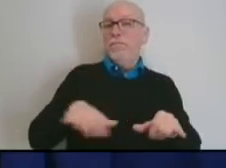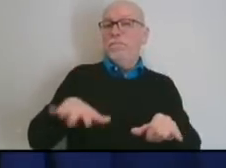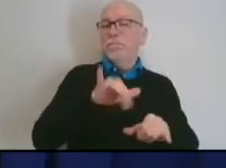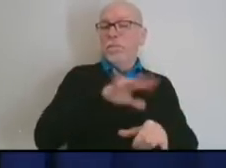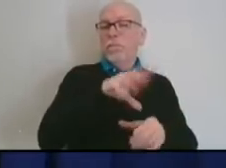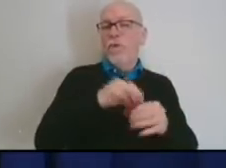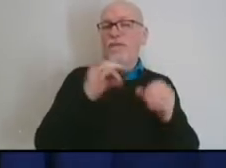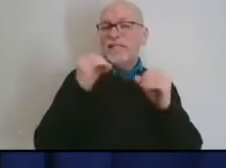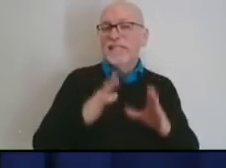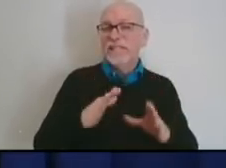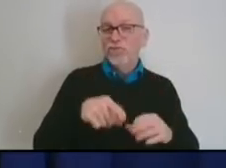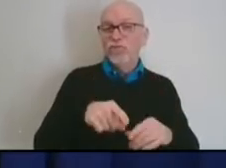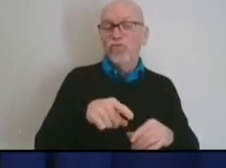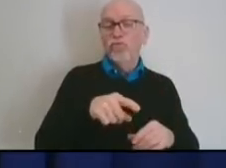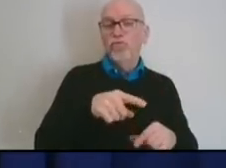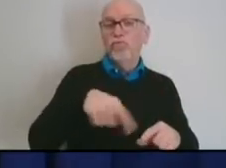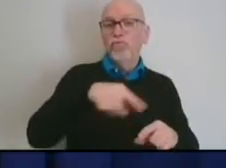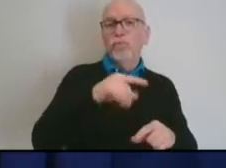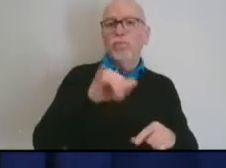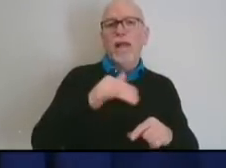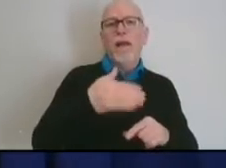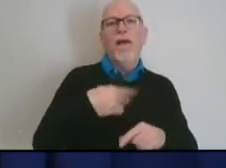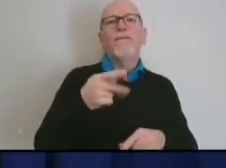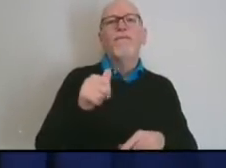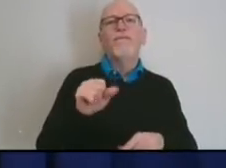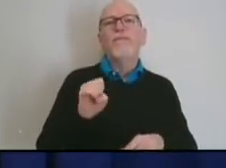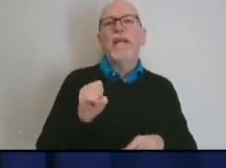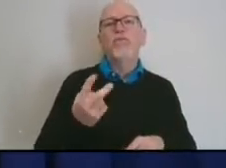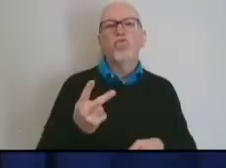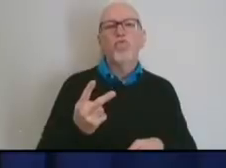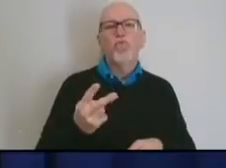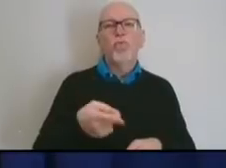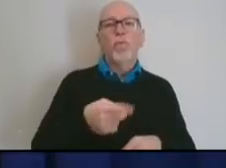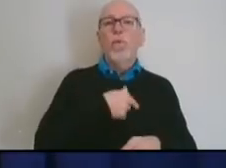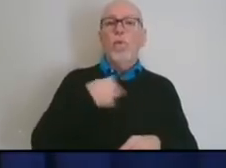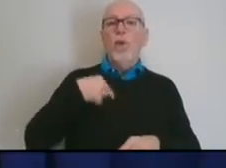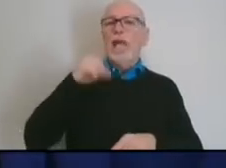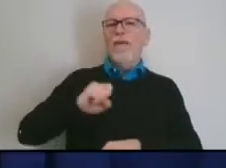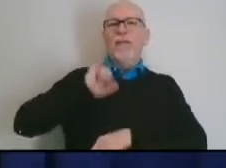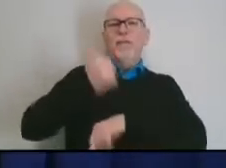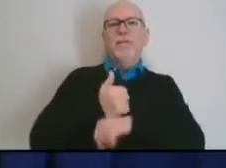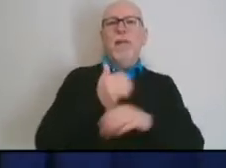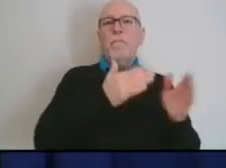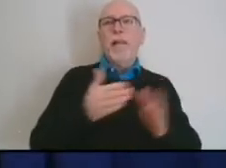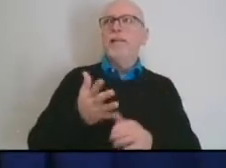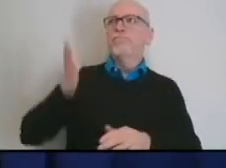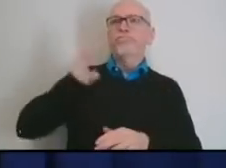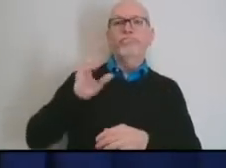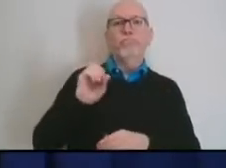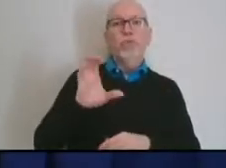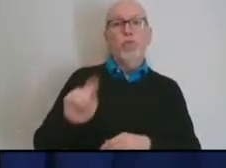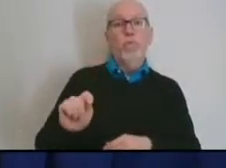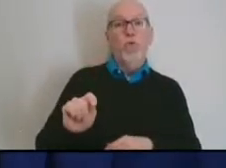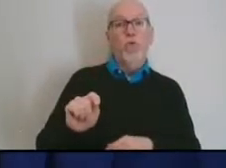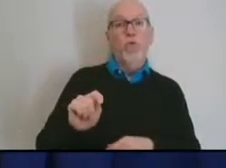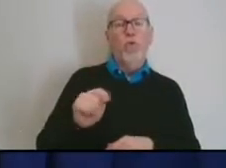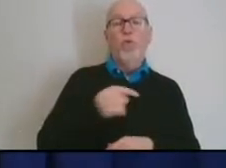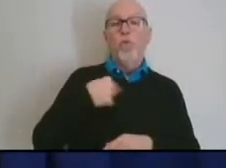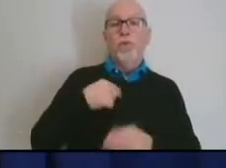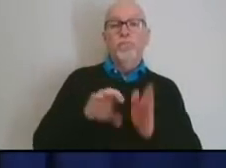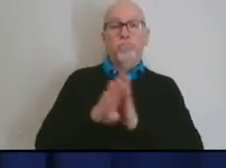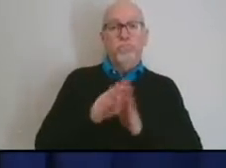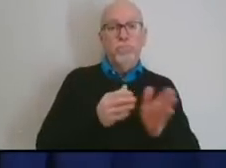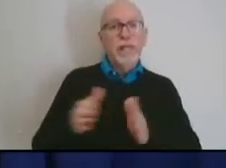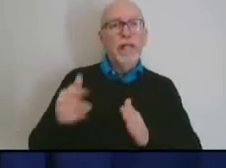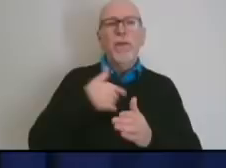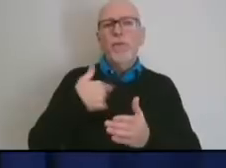that, has always been in phase 2. When we had to first put in a preliminary plan back in October, we talked and walked